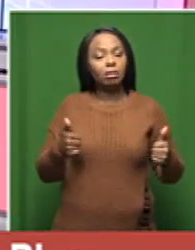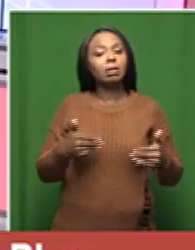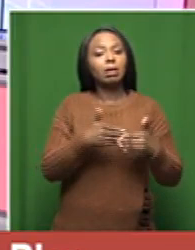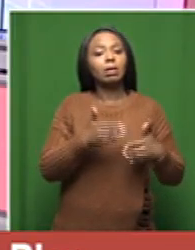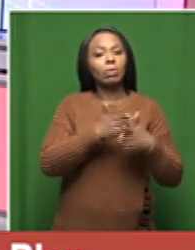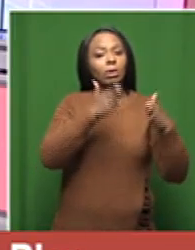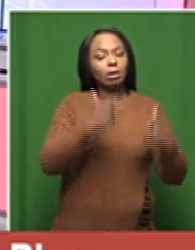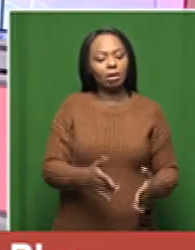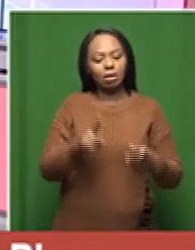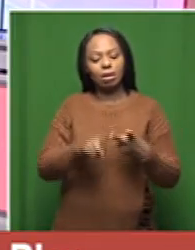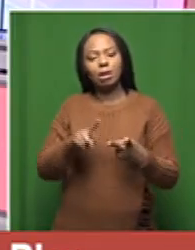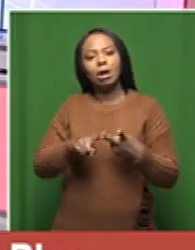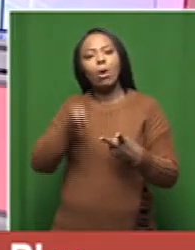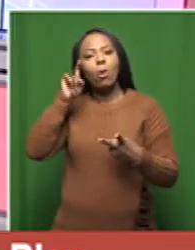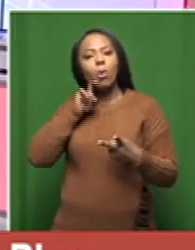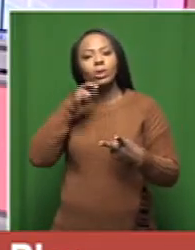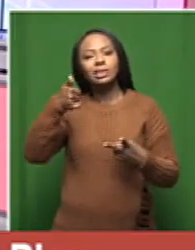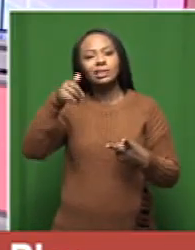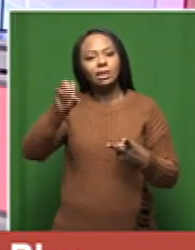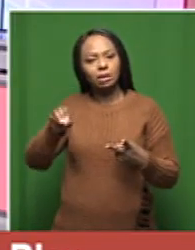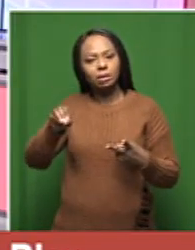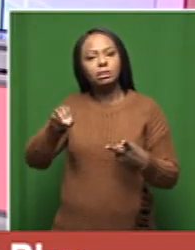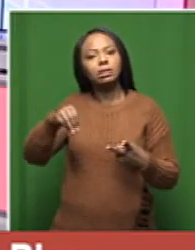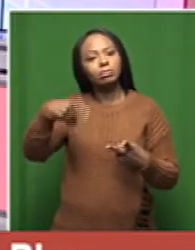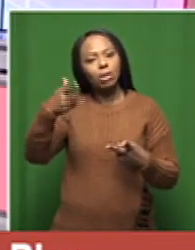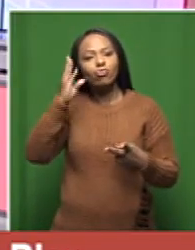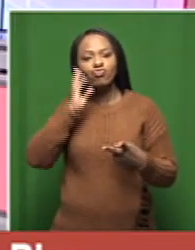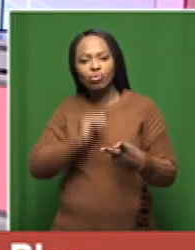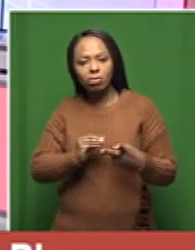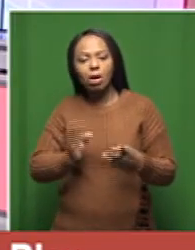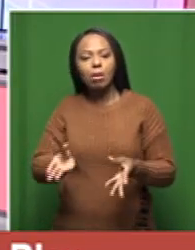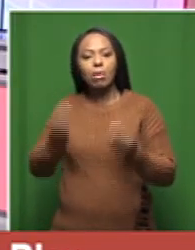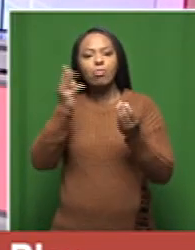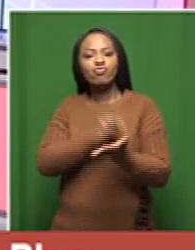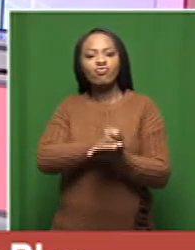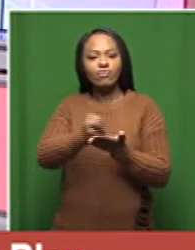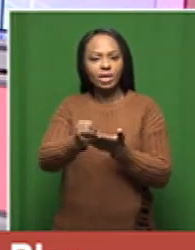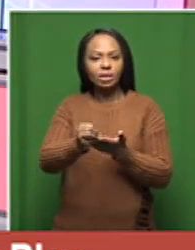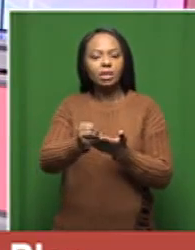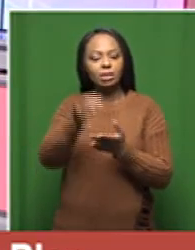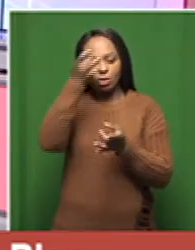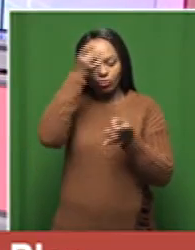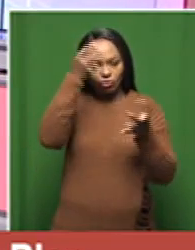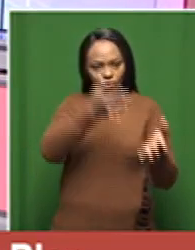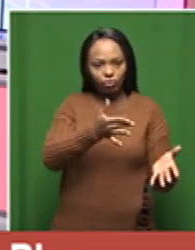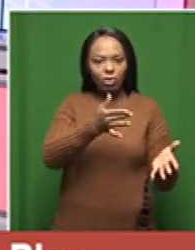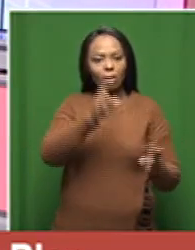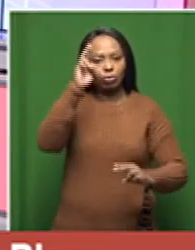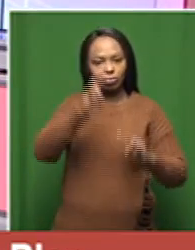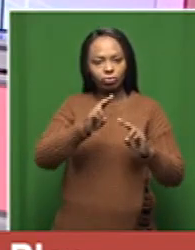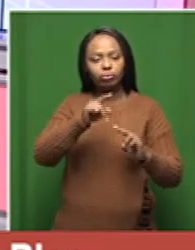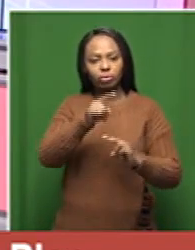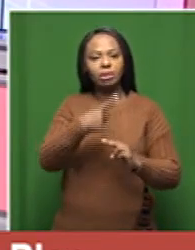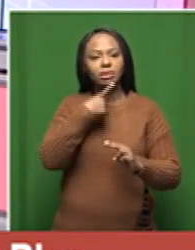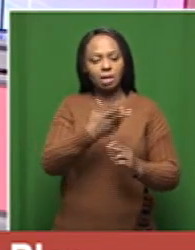of 60 years or older who received messages got the notifications at short notice. And